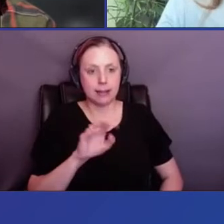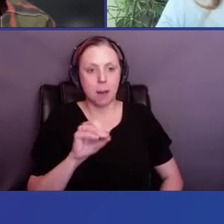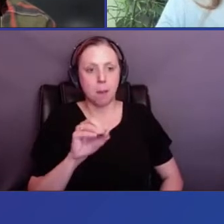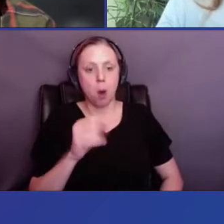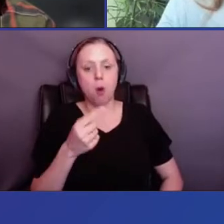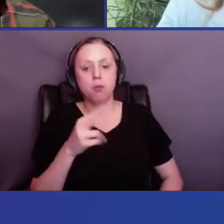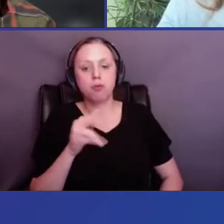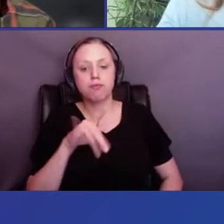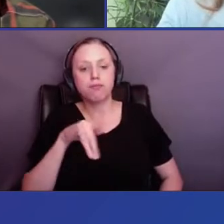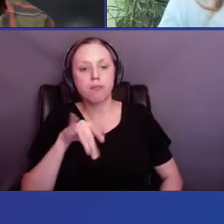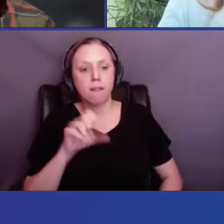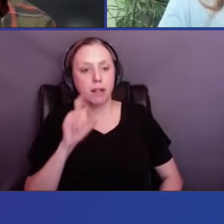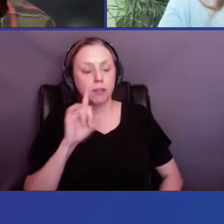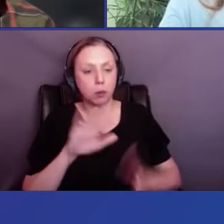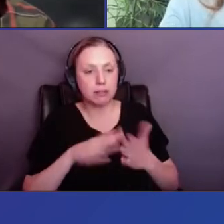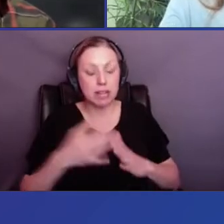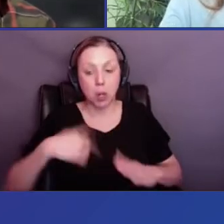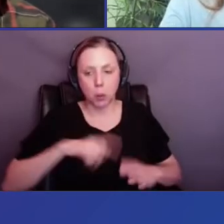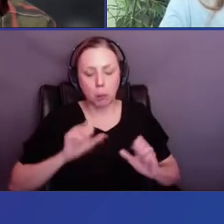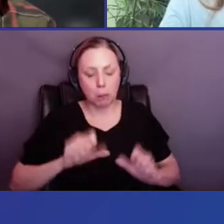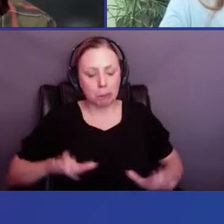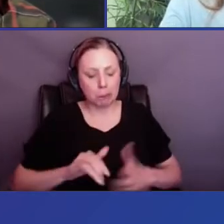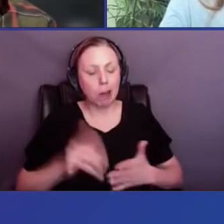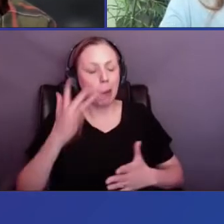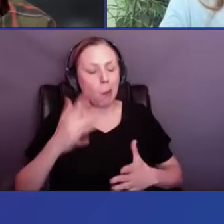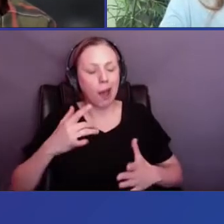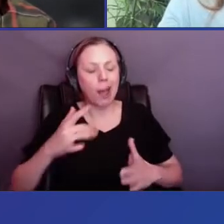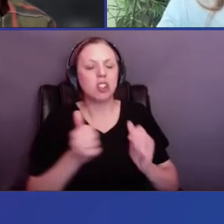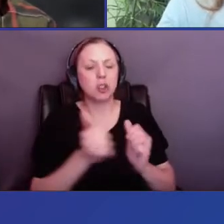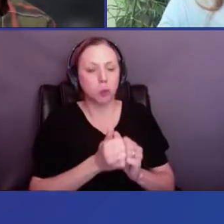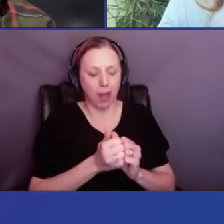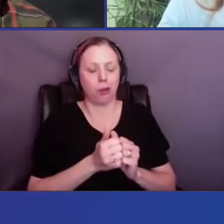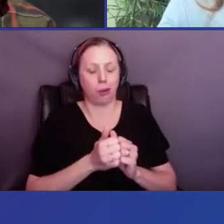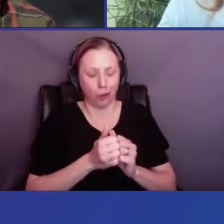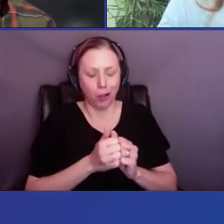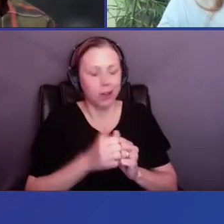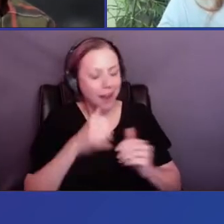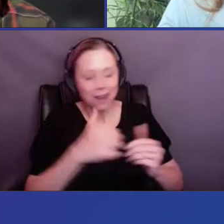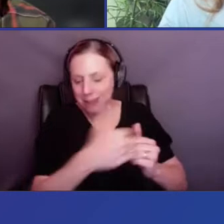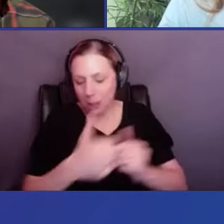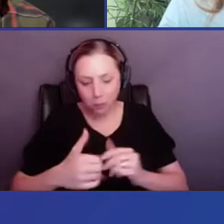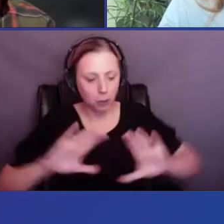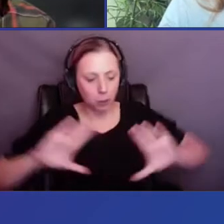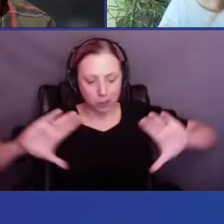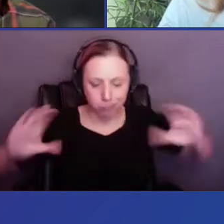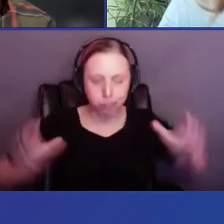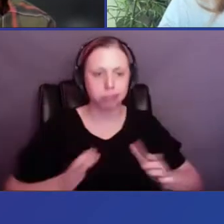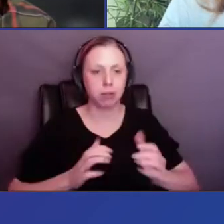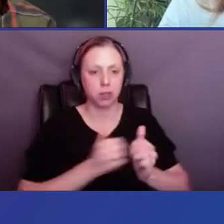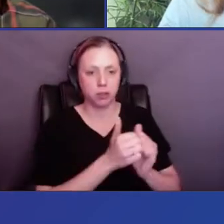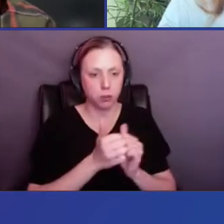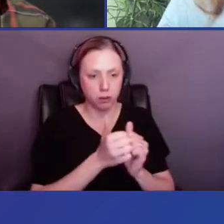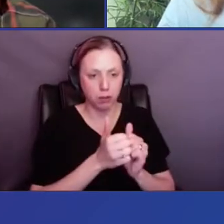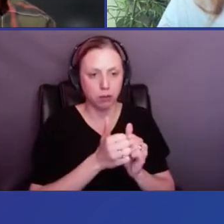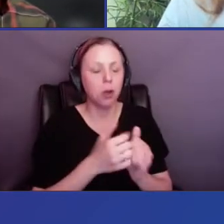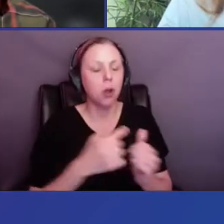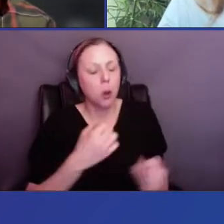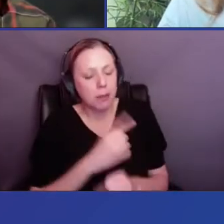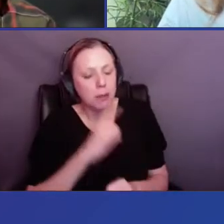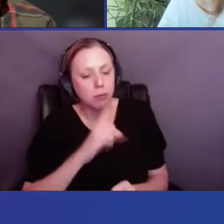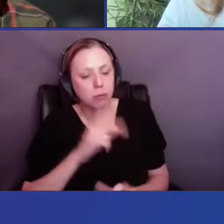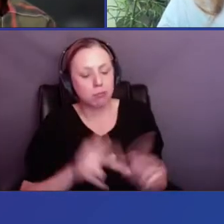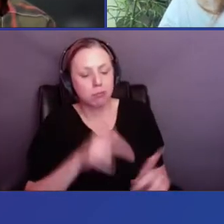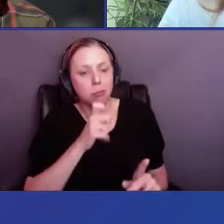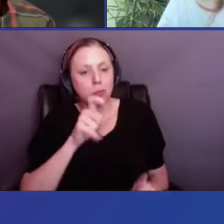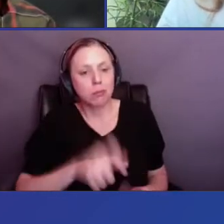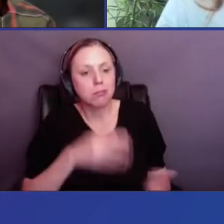to do that because we did it together. That's the reason why we were able to make sure that those that needed those funds